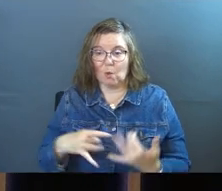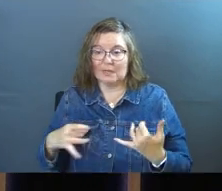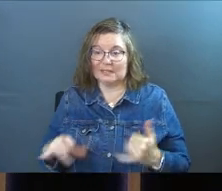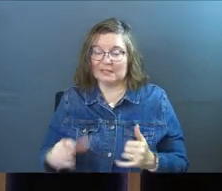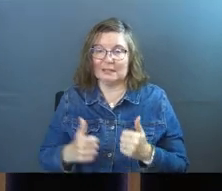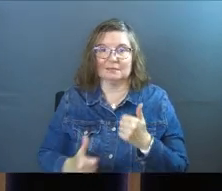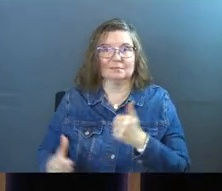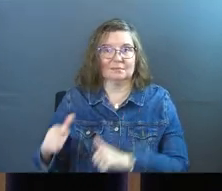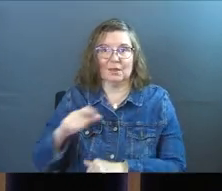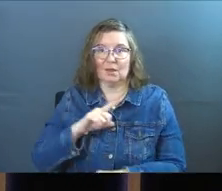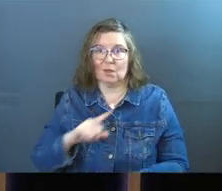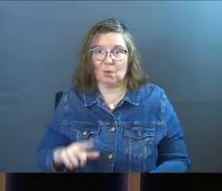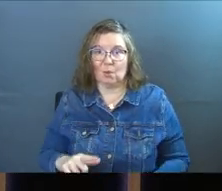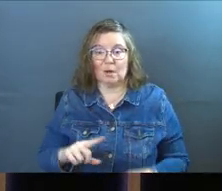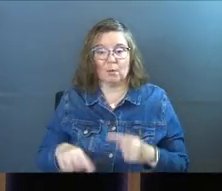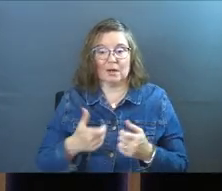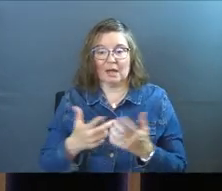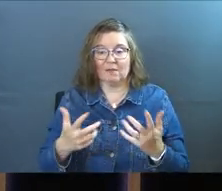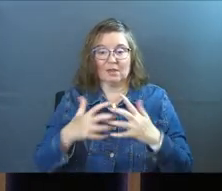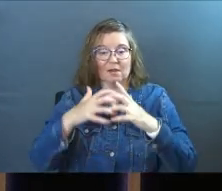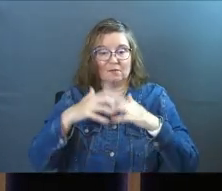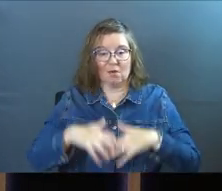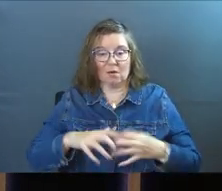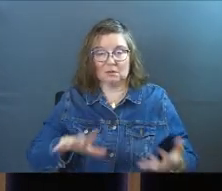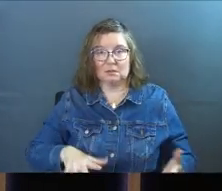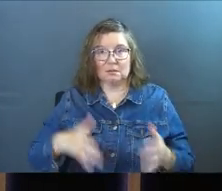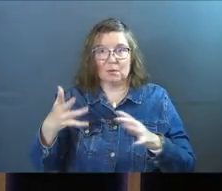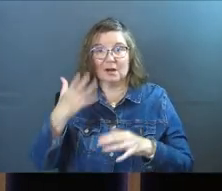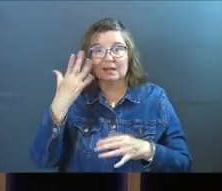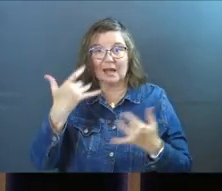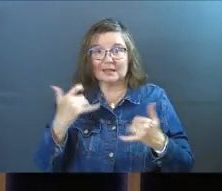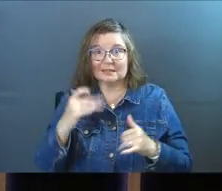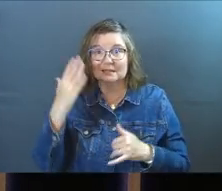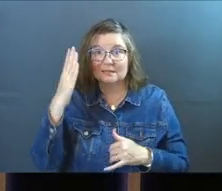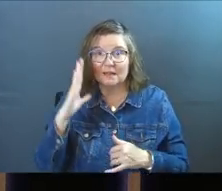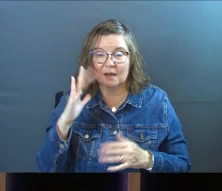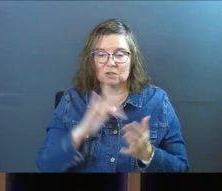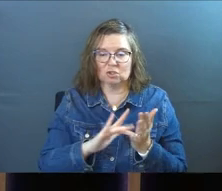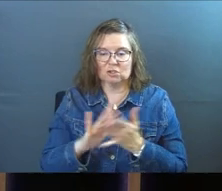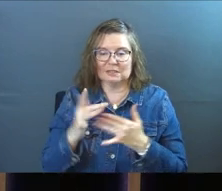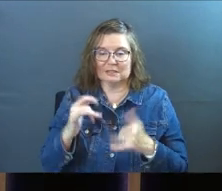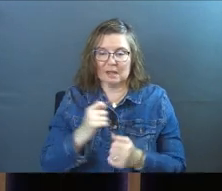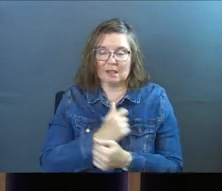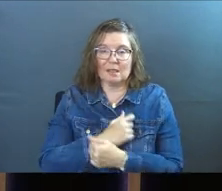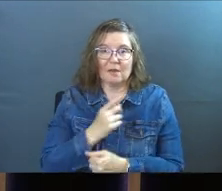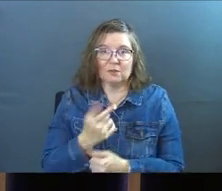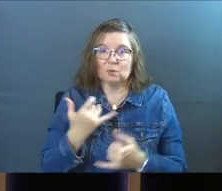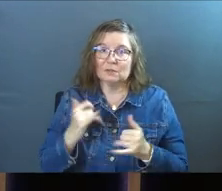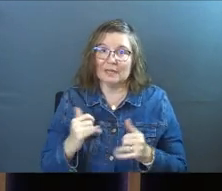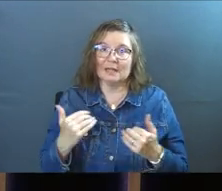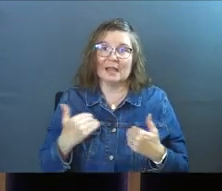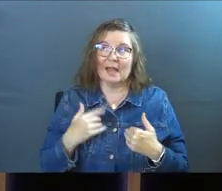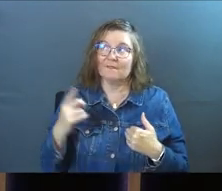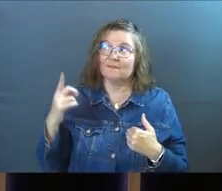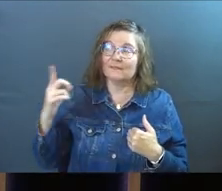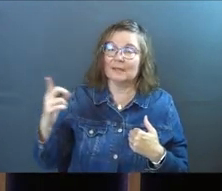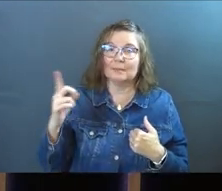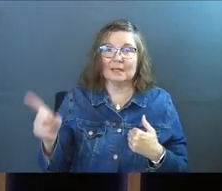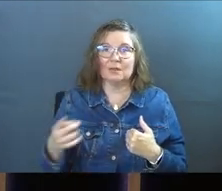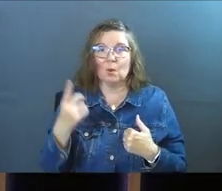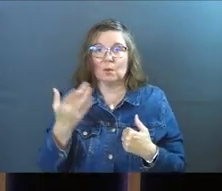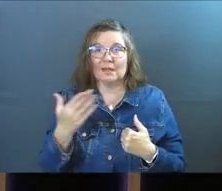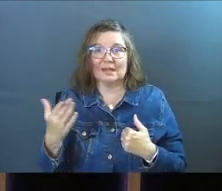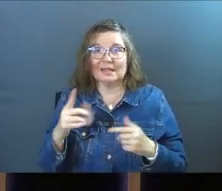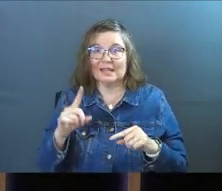Lord. And even when everything falls apart, God is still God. Jesus still loves you. You still have him. He's the